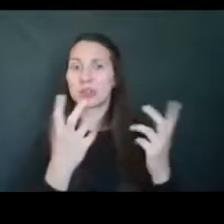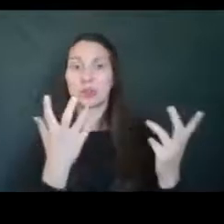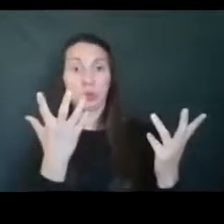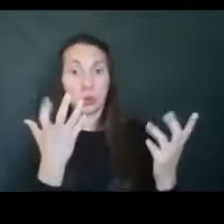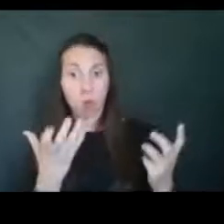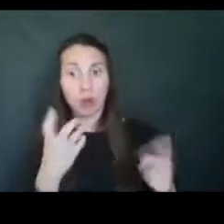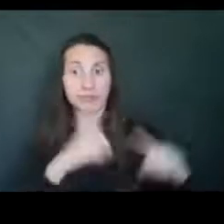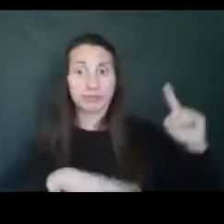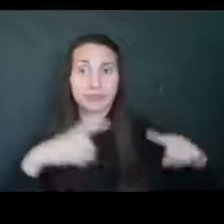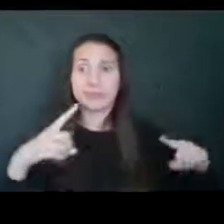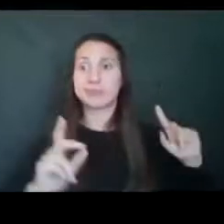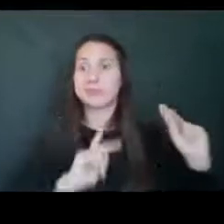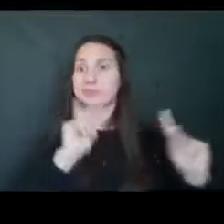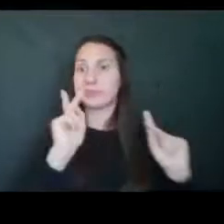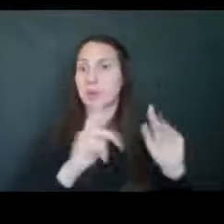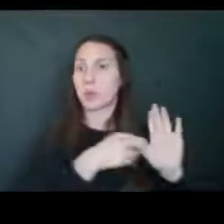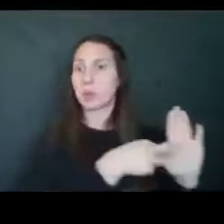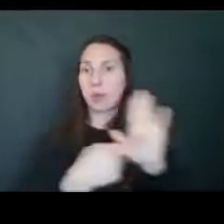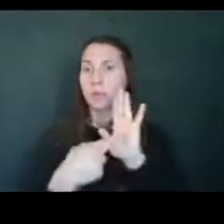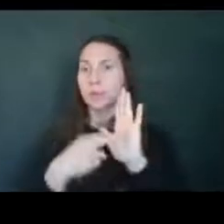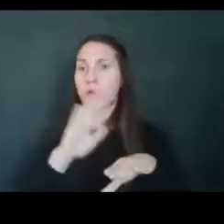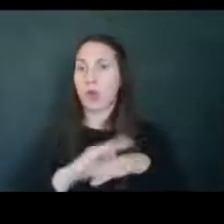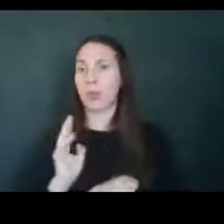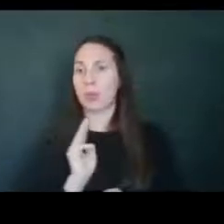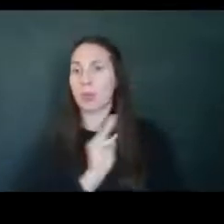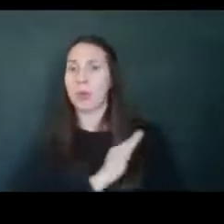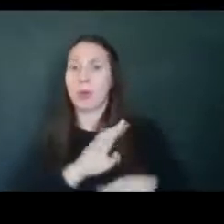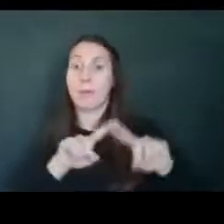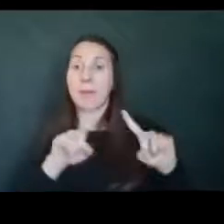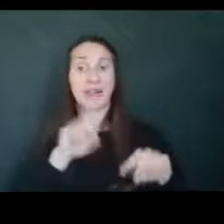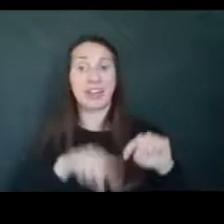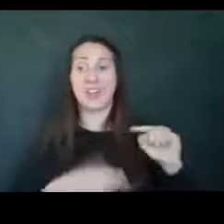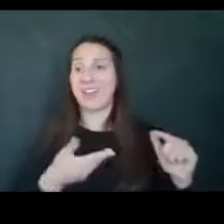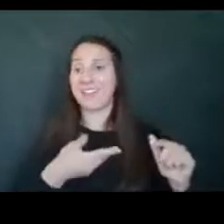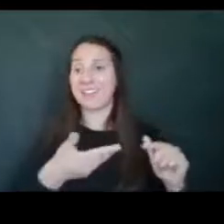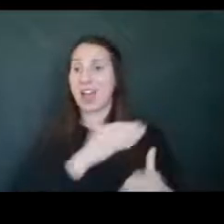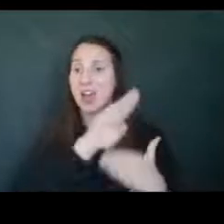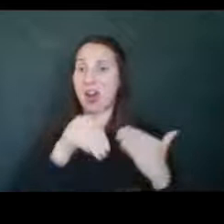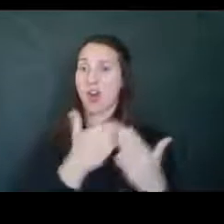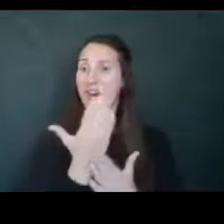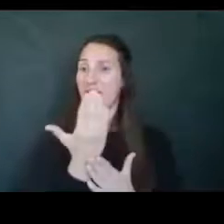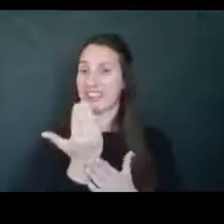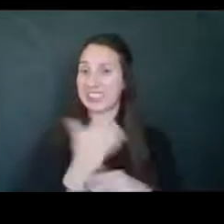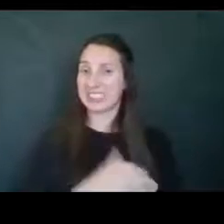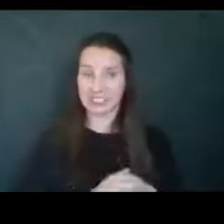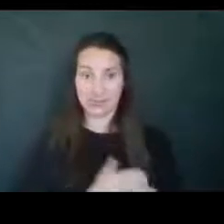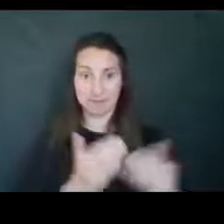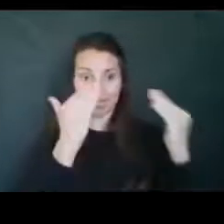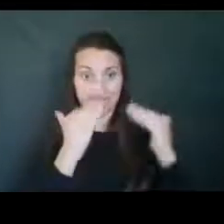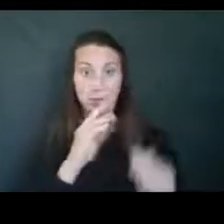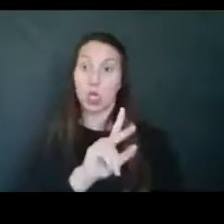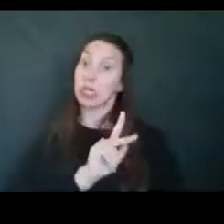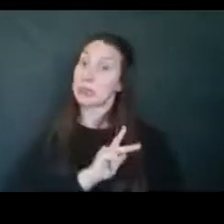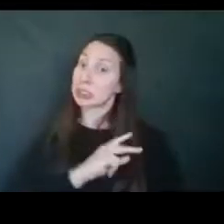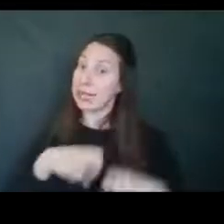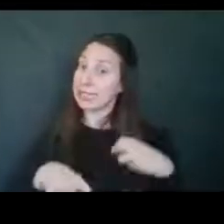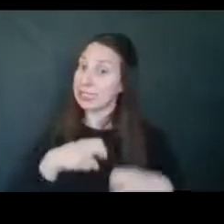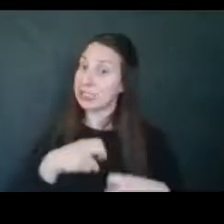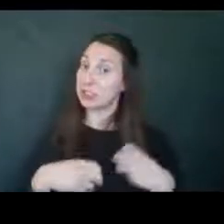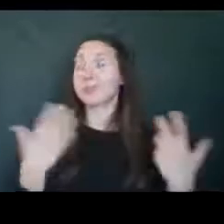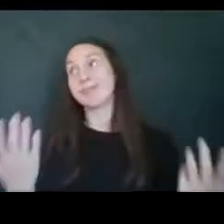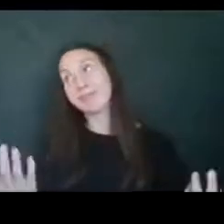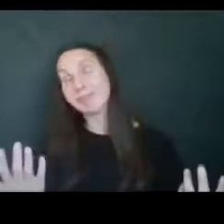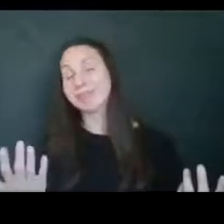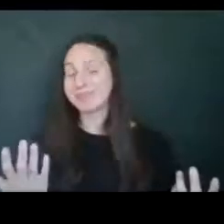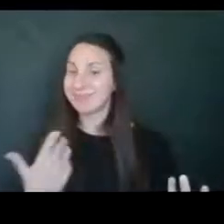on our committees, but we can't invite all 15? Personality issues, I probably don't have to say too much about that,